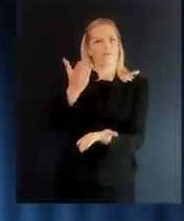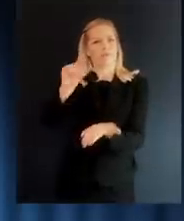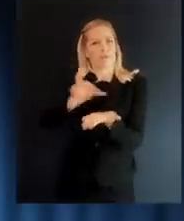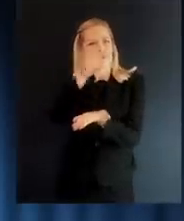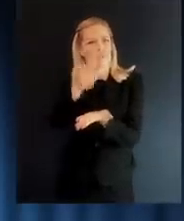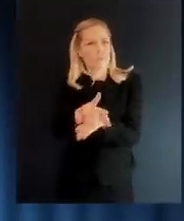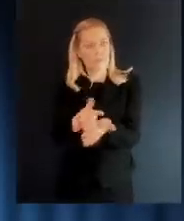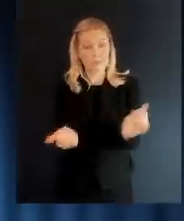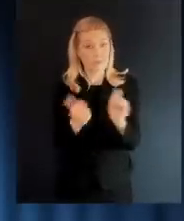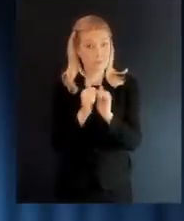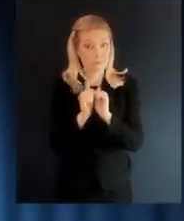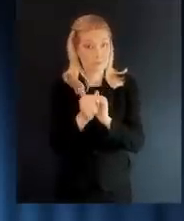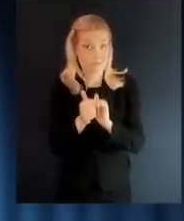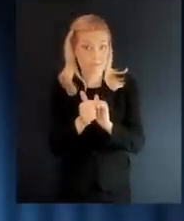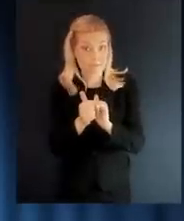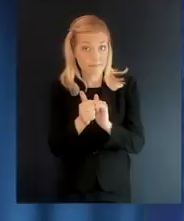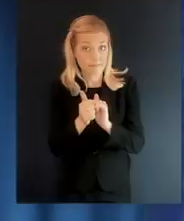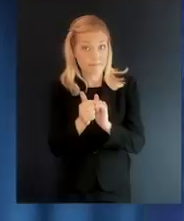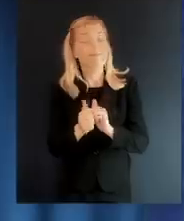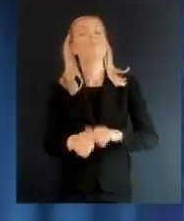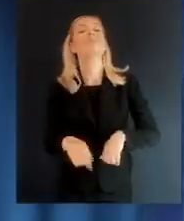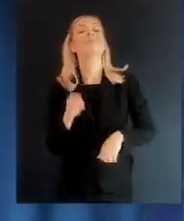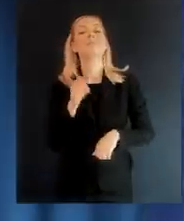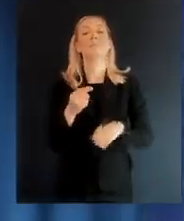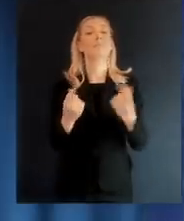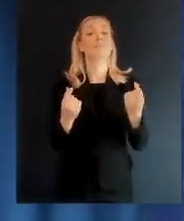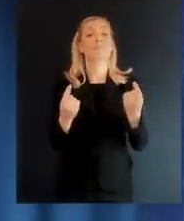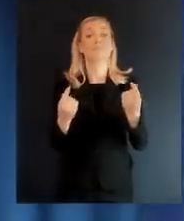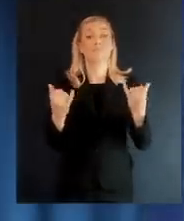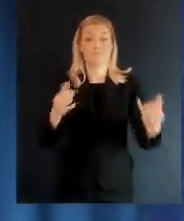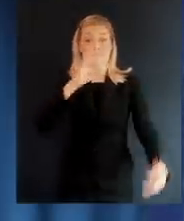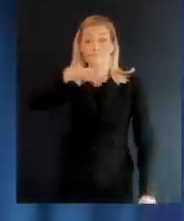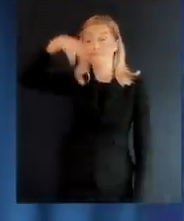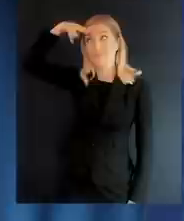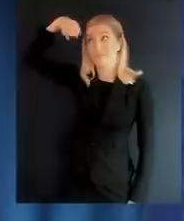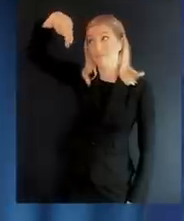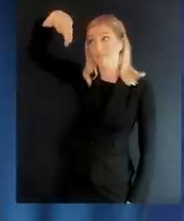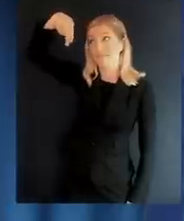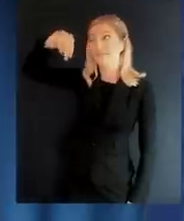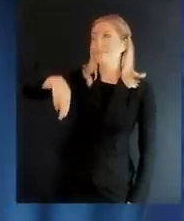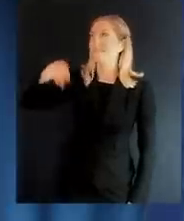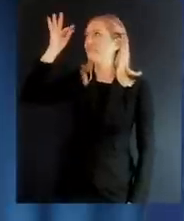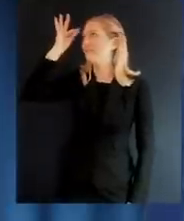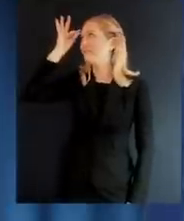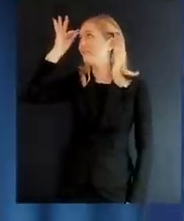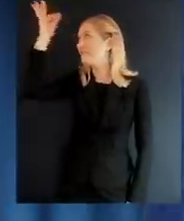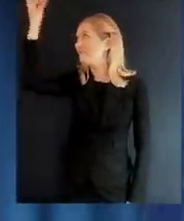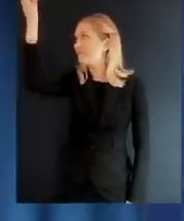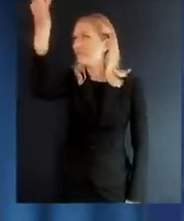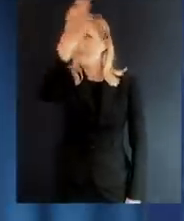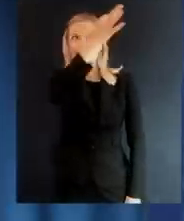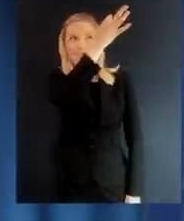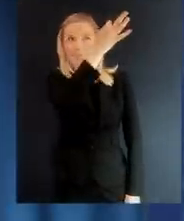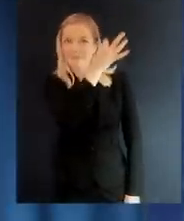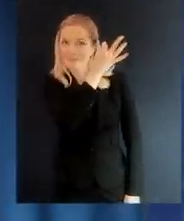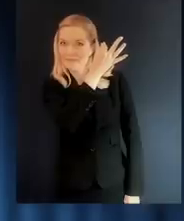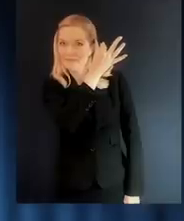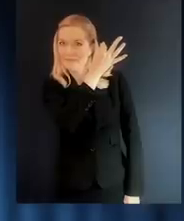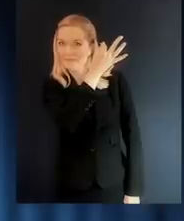successful completion of your course of study, you may now place your tassels on the left side of your mortarboard.